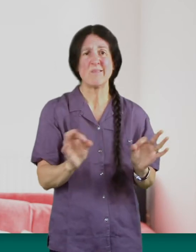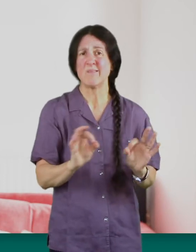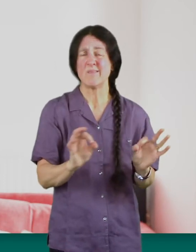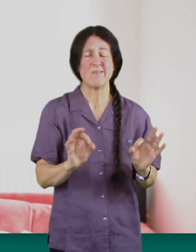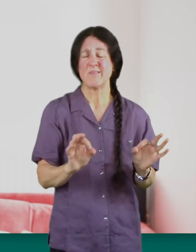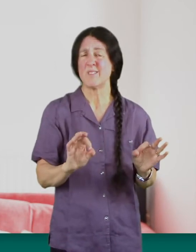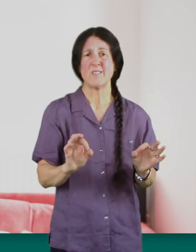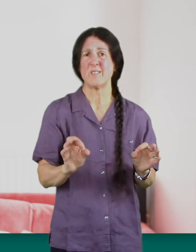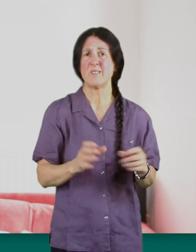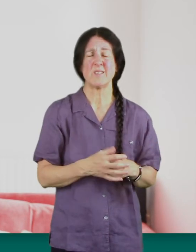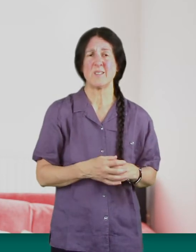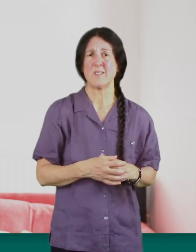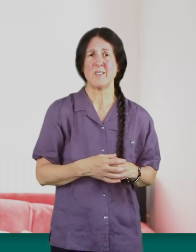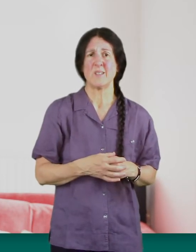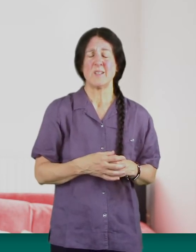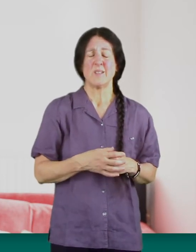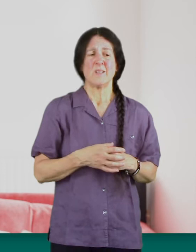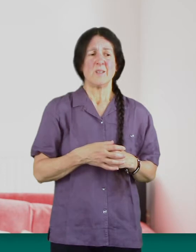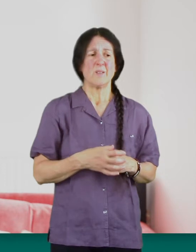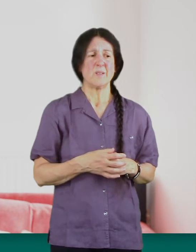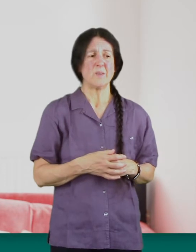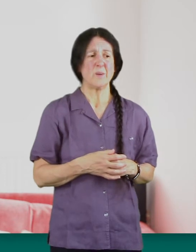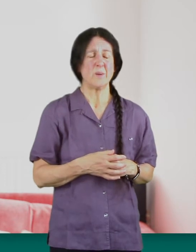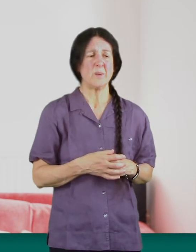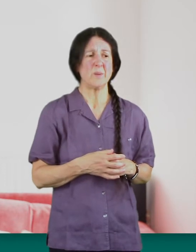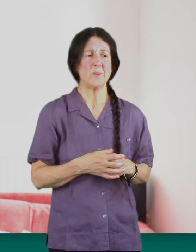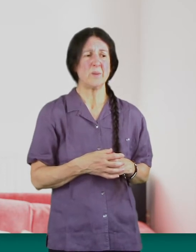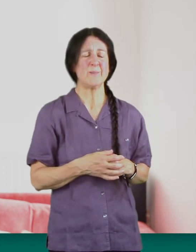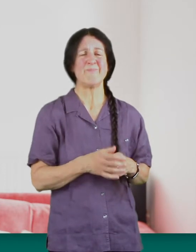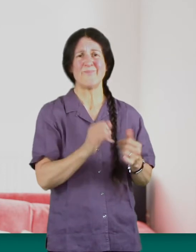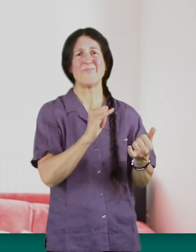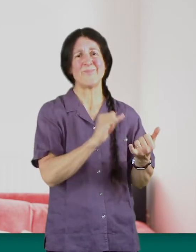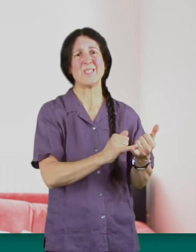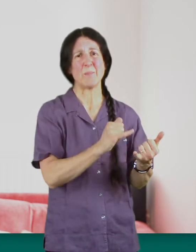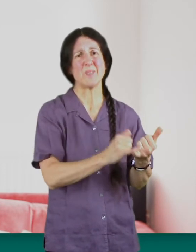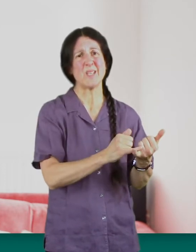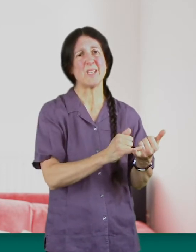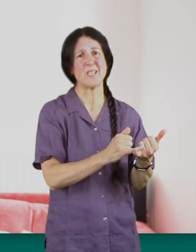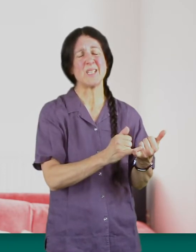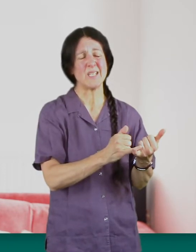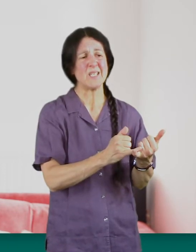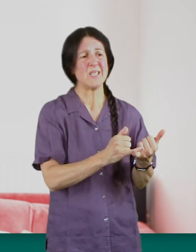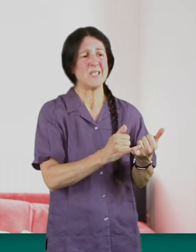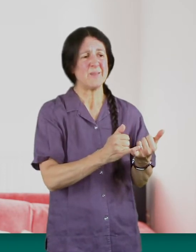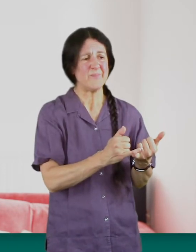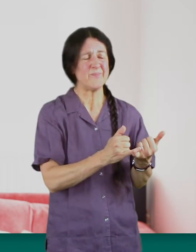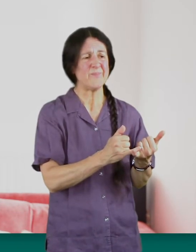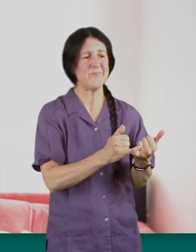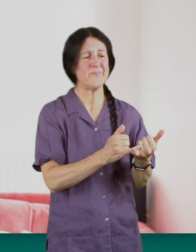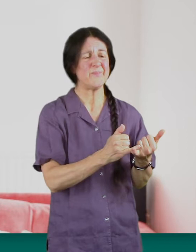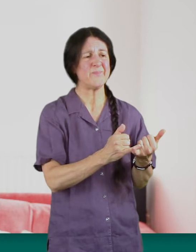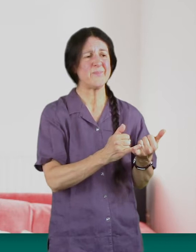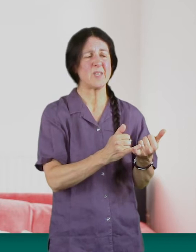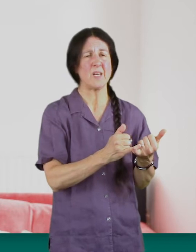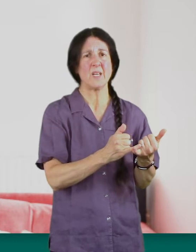slightly wasted. You can see what that could do and does do to Samson. What it